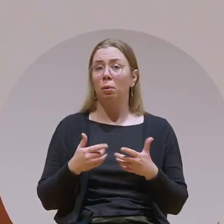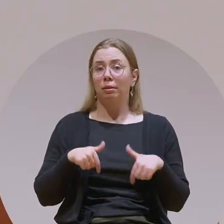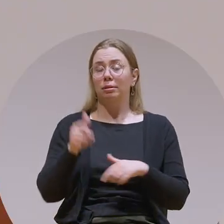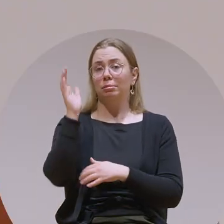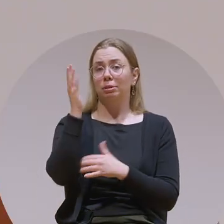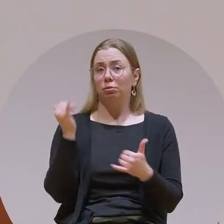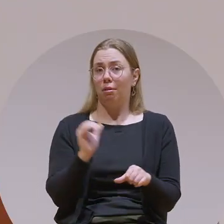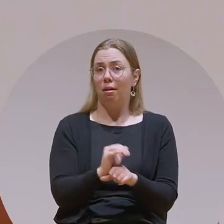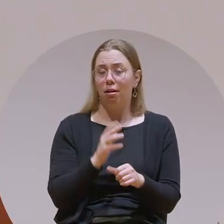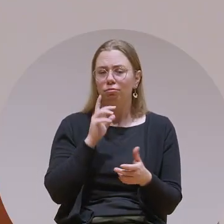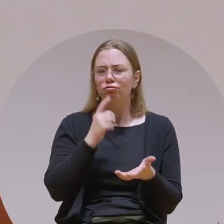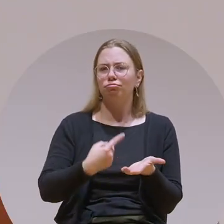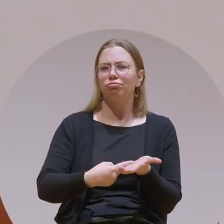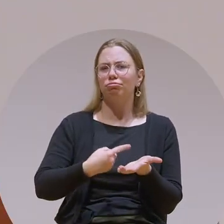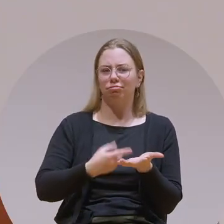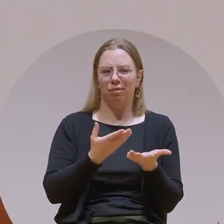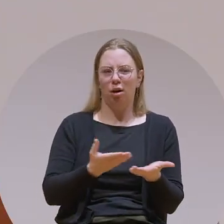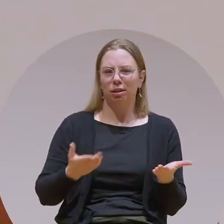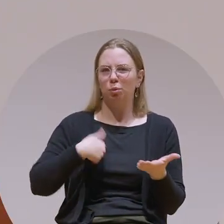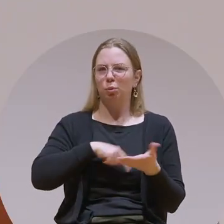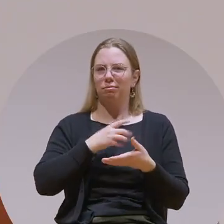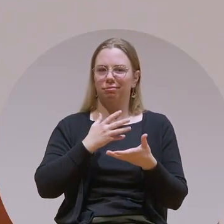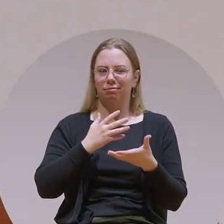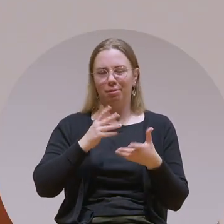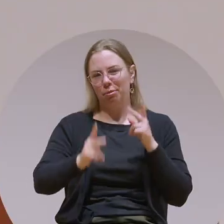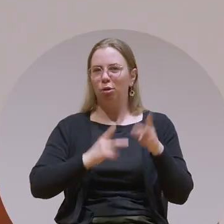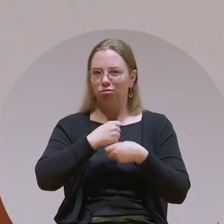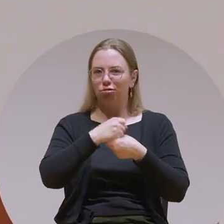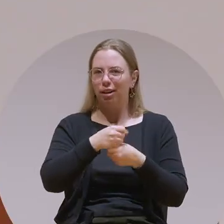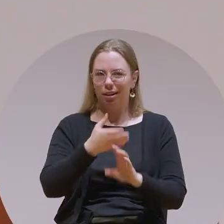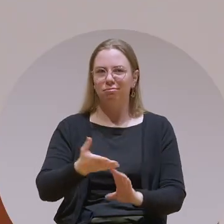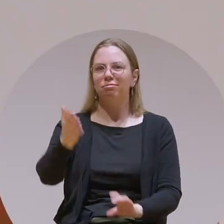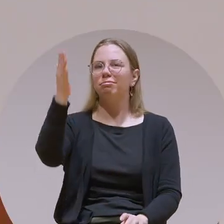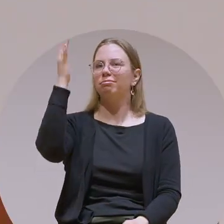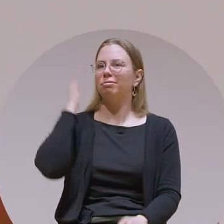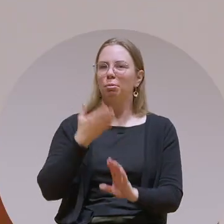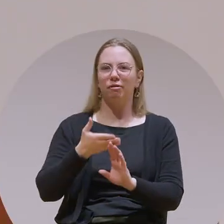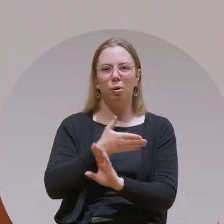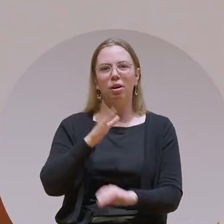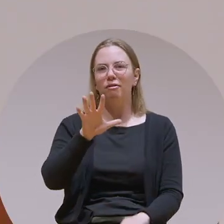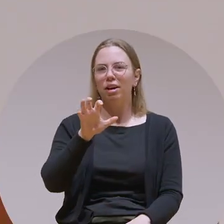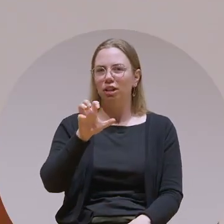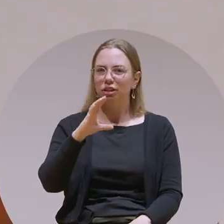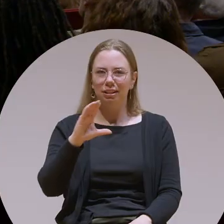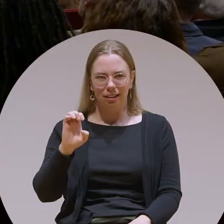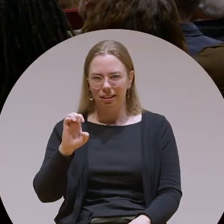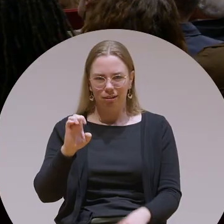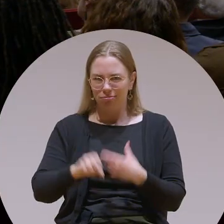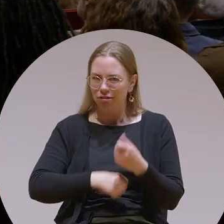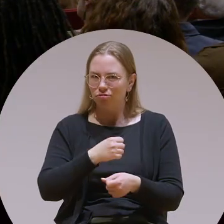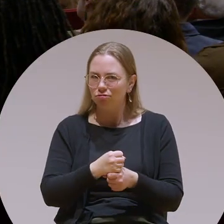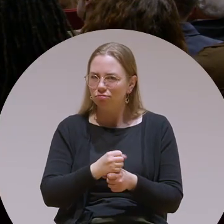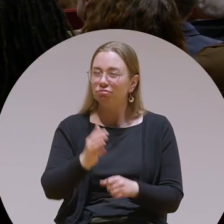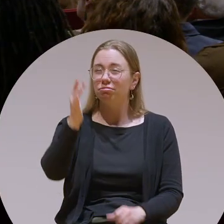talking about objects created before 500 CE in the Common Era, but I will cheat a little bit just to tell my story.